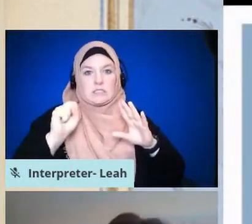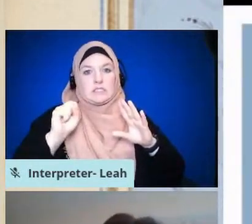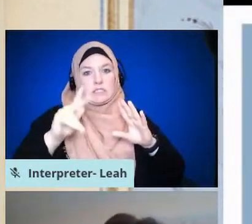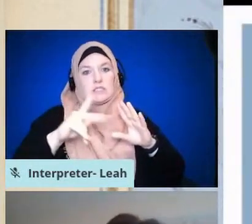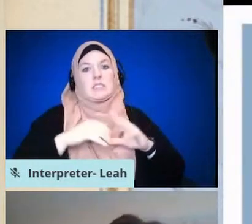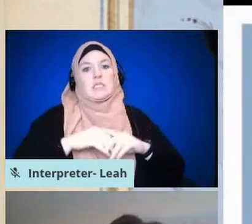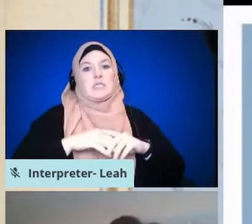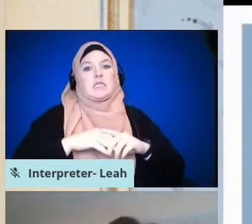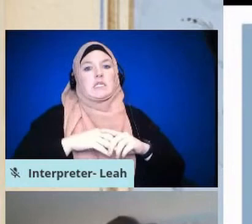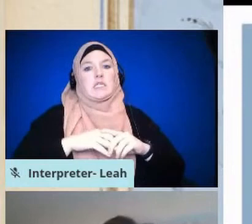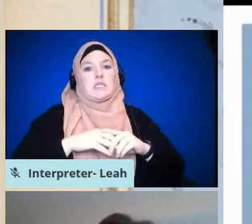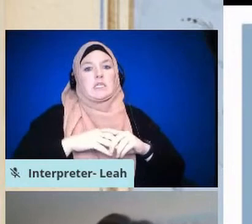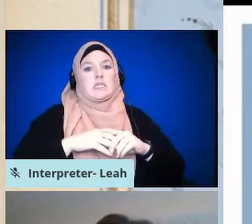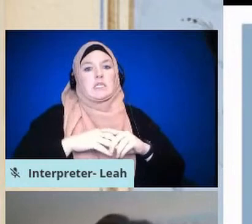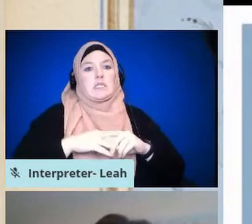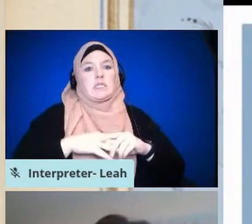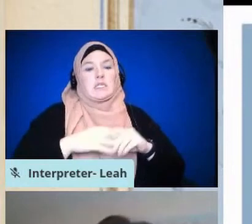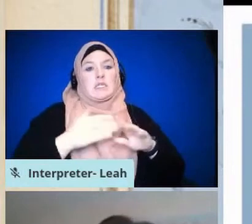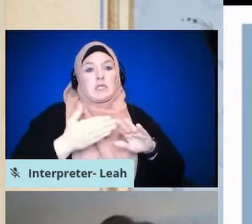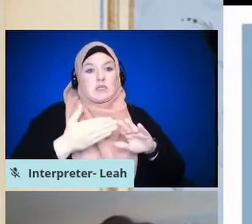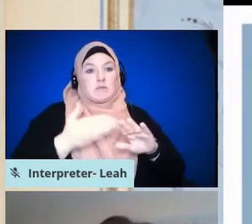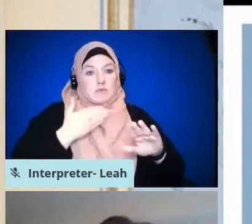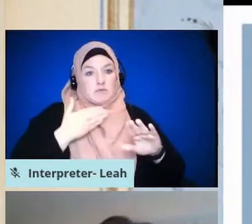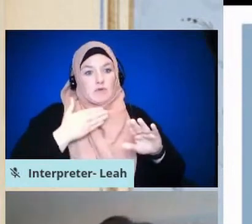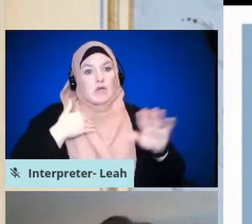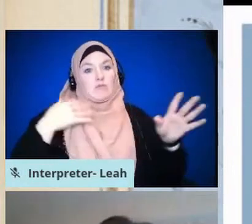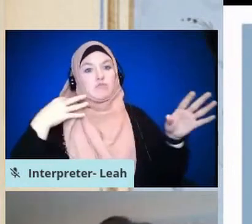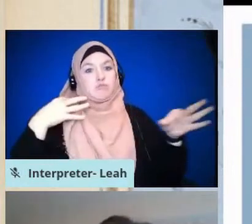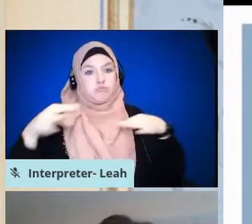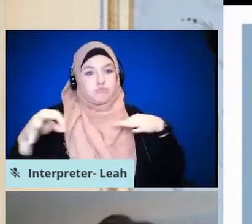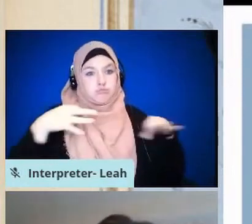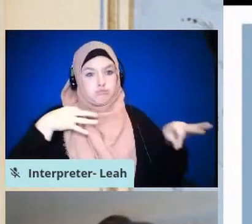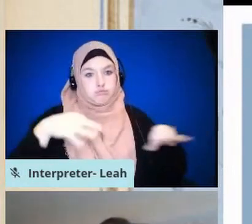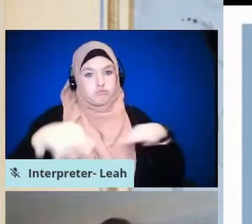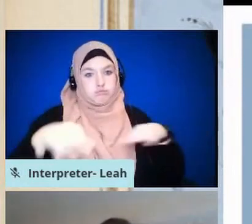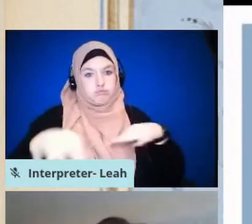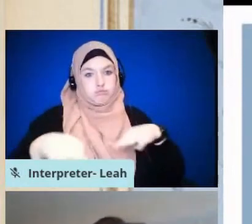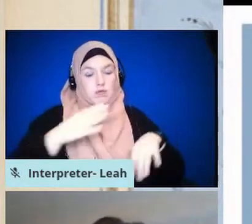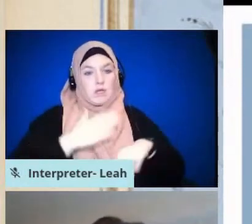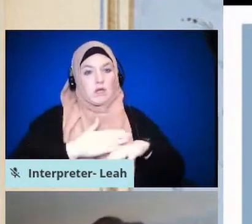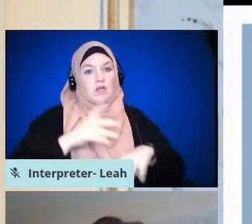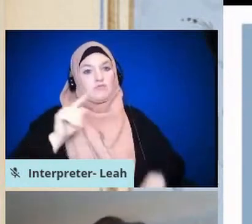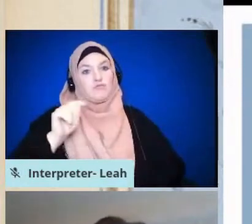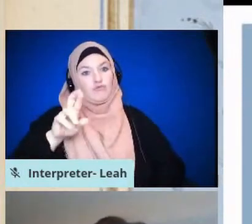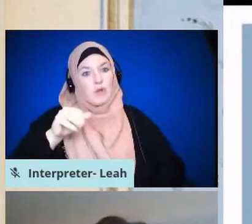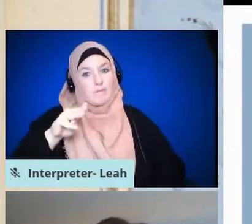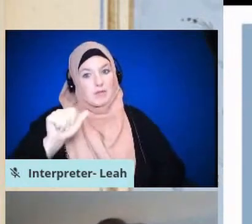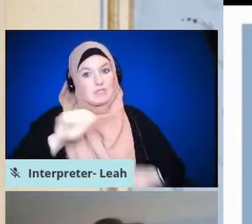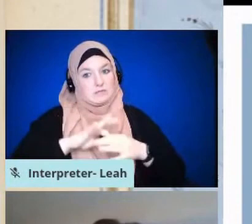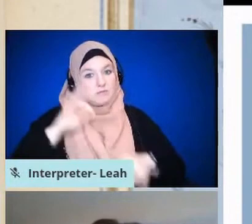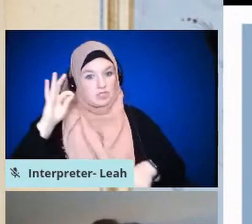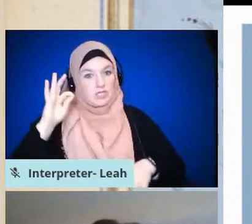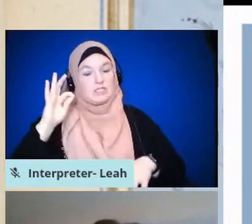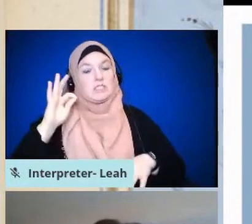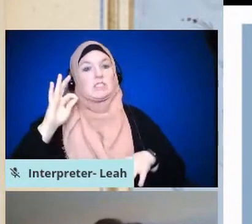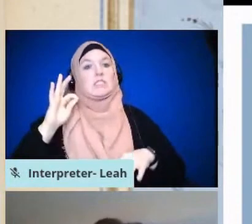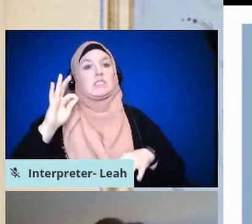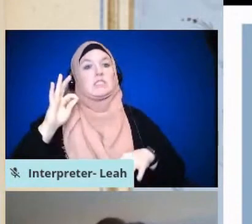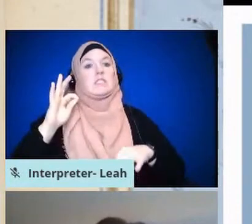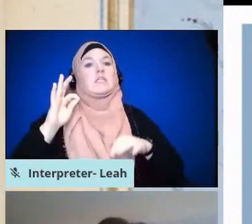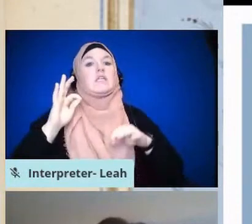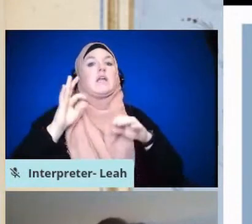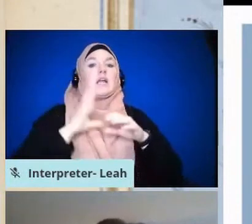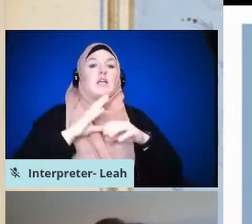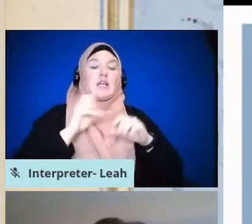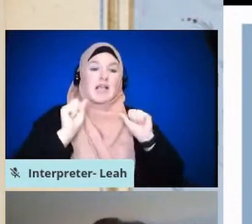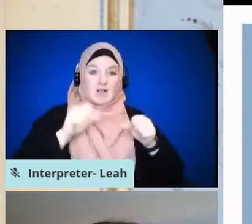okay. Now, before I go also to give an elaboration on trauma and spirituality and how it could how